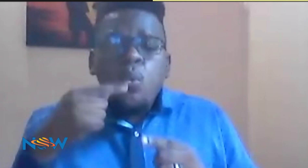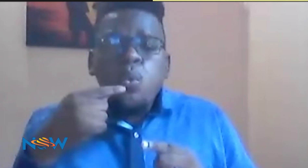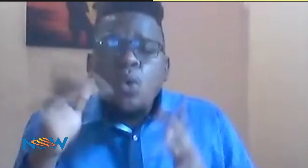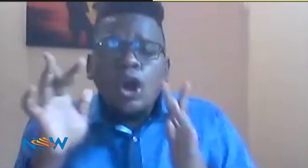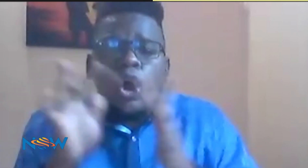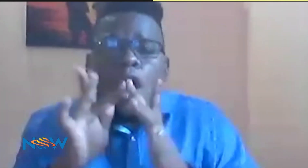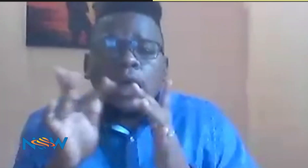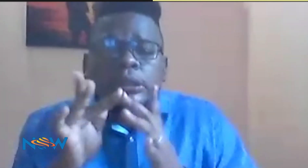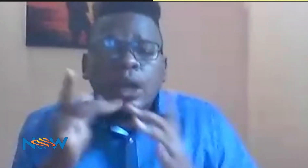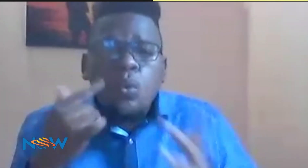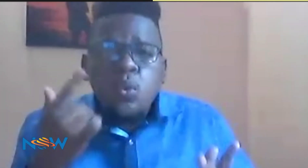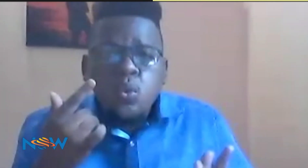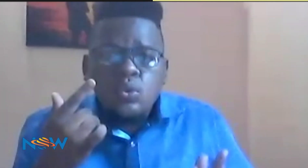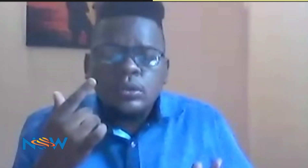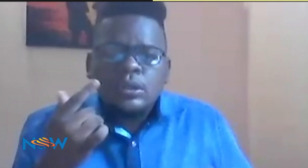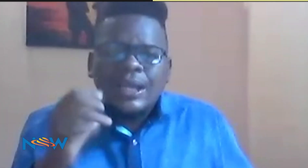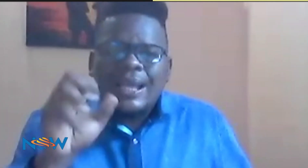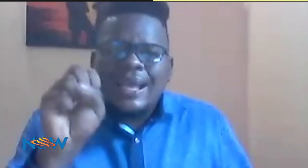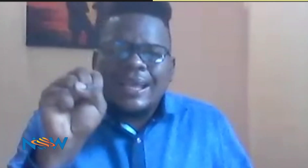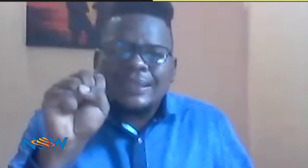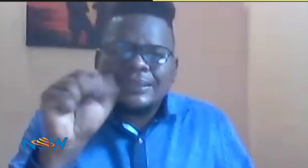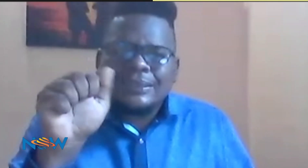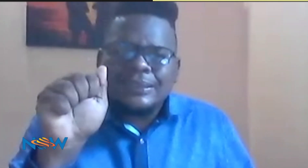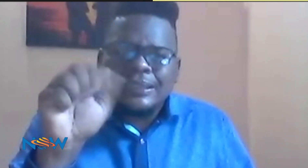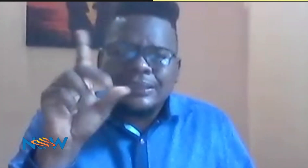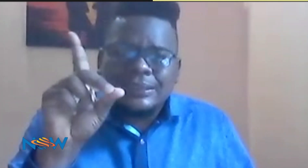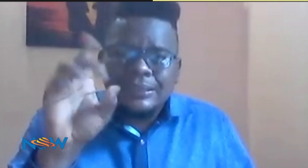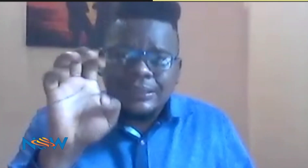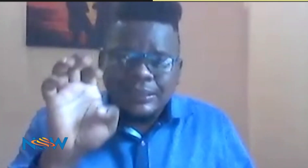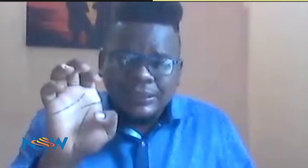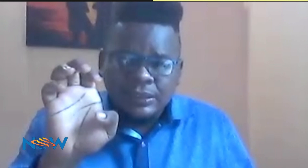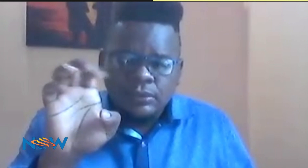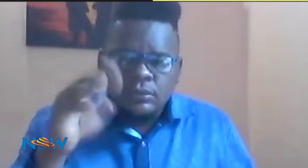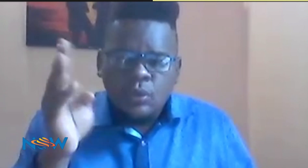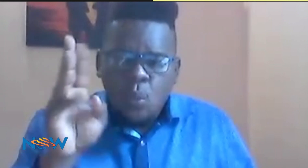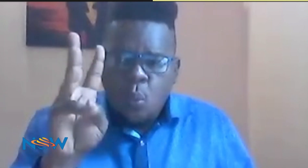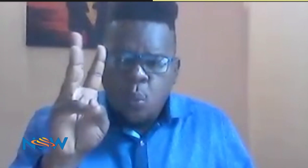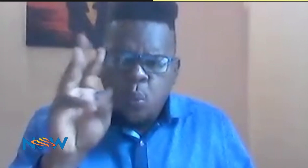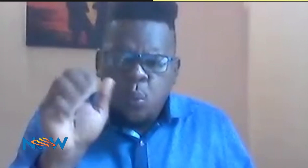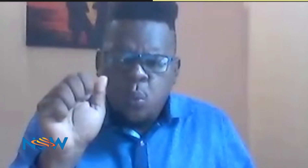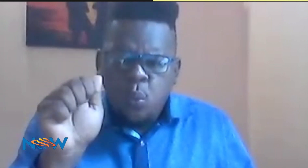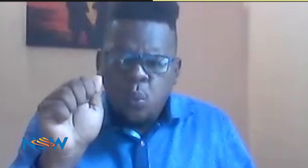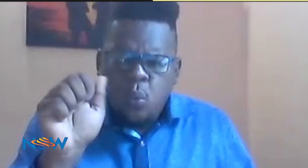There's a center there. And who do you contact?